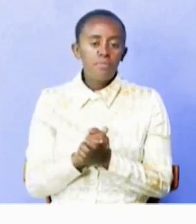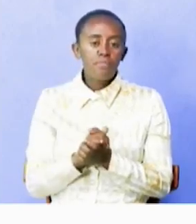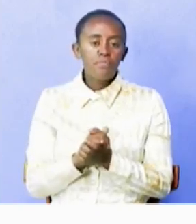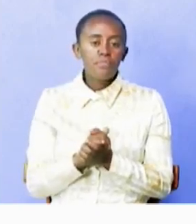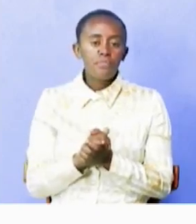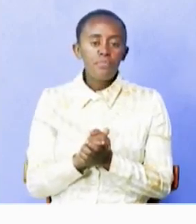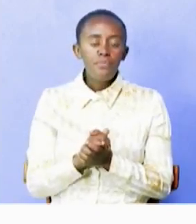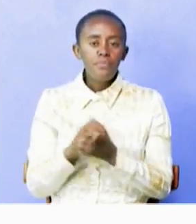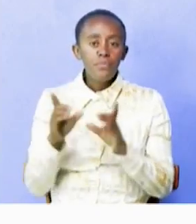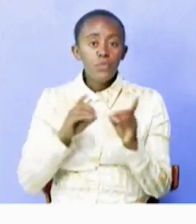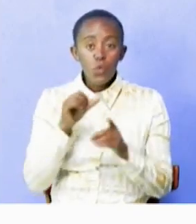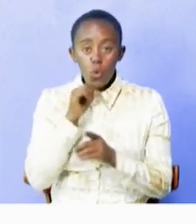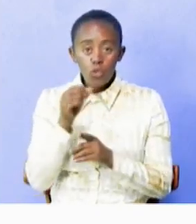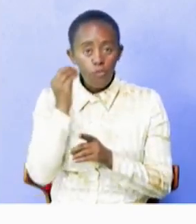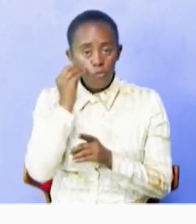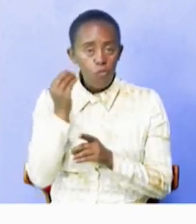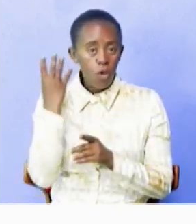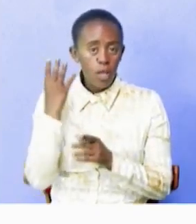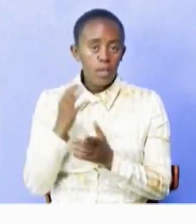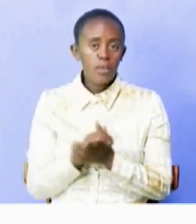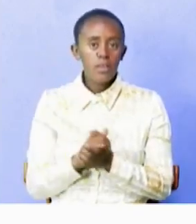forget